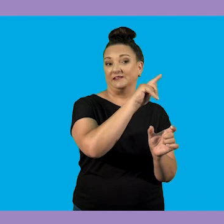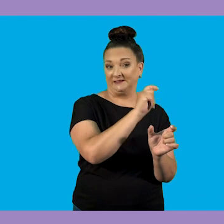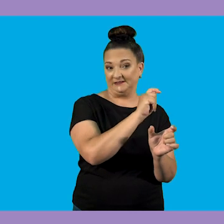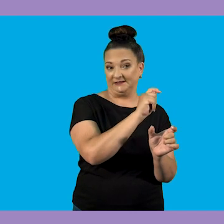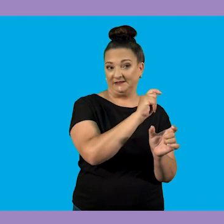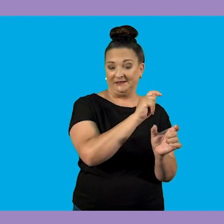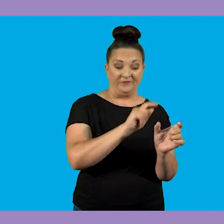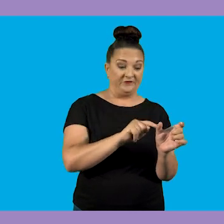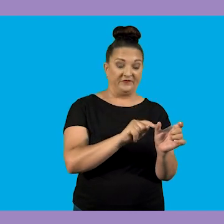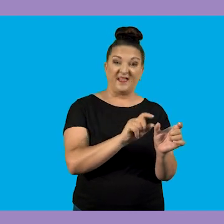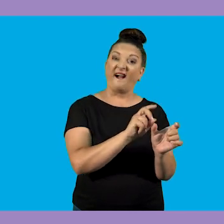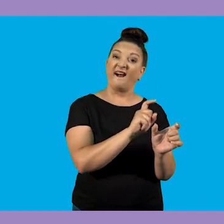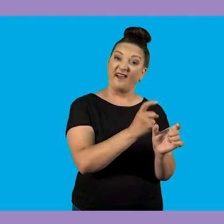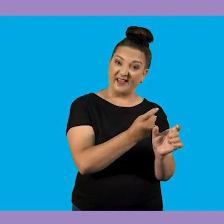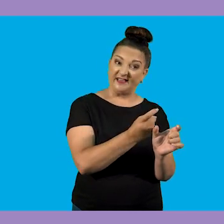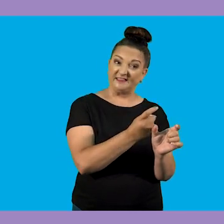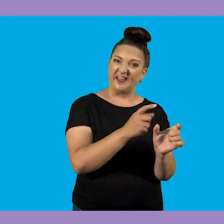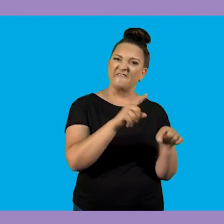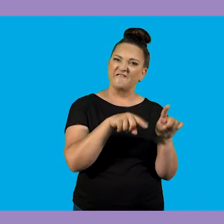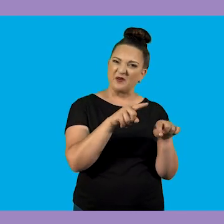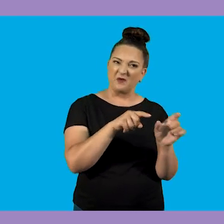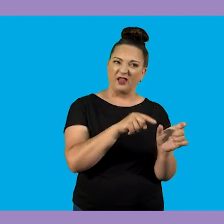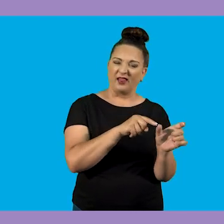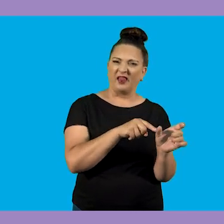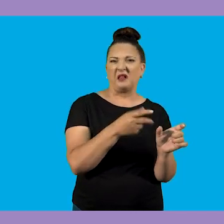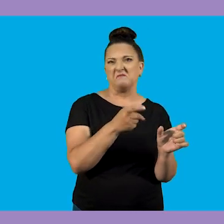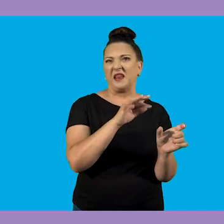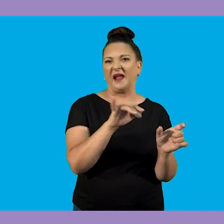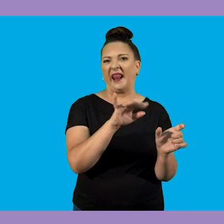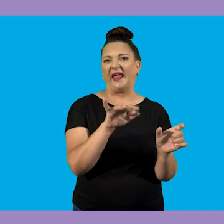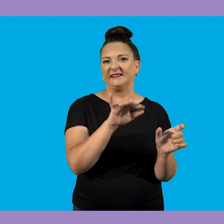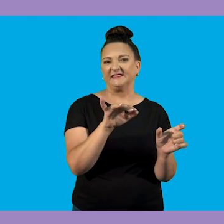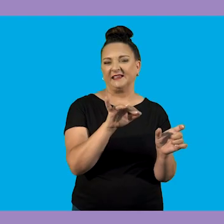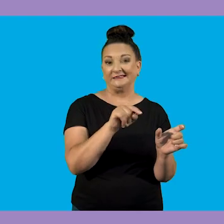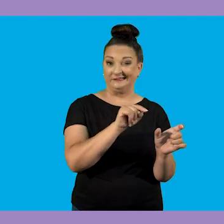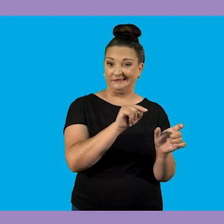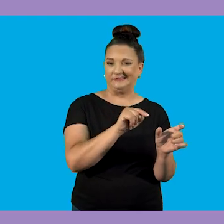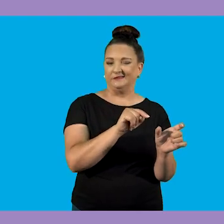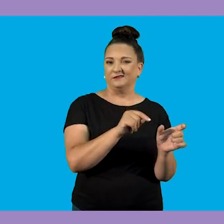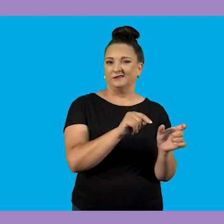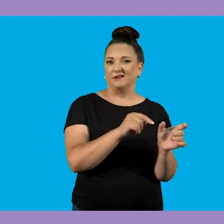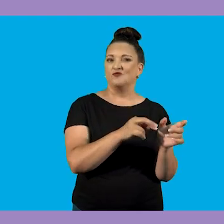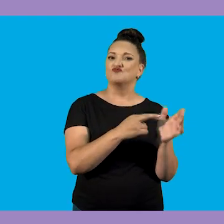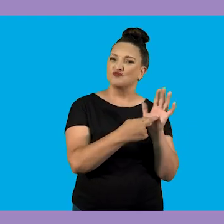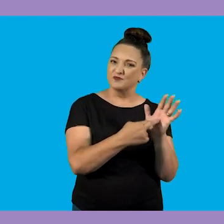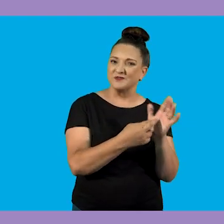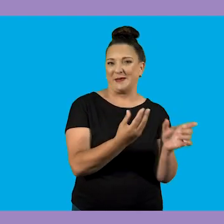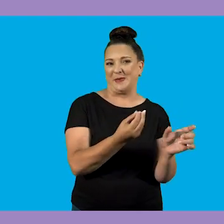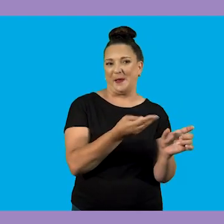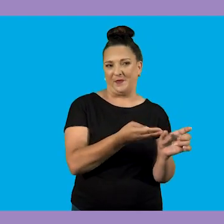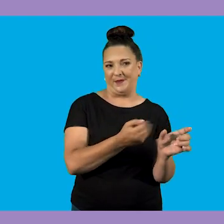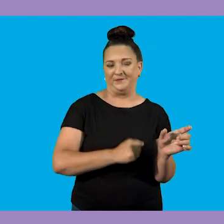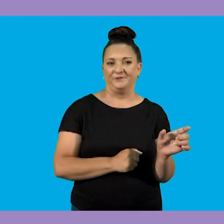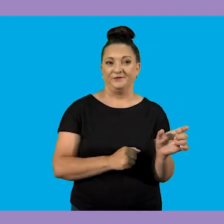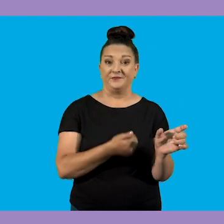the variable, which is the x. Now remember, a variable is a letter representing a number. Then we